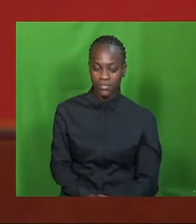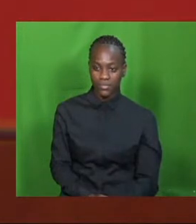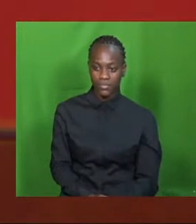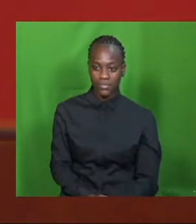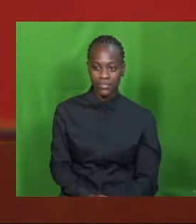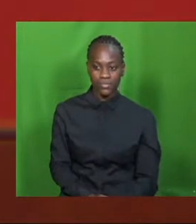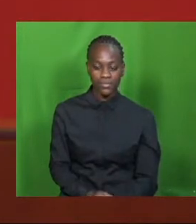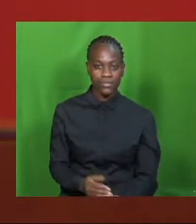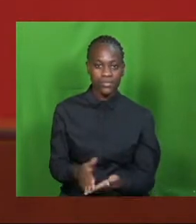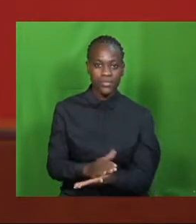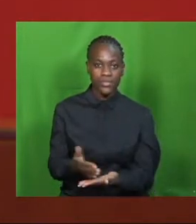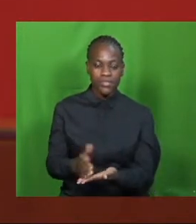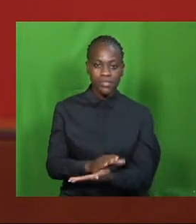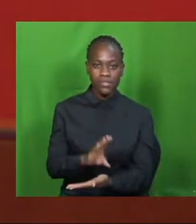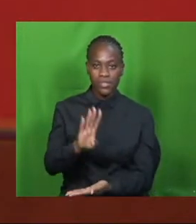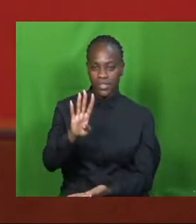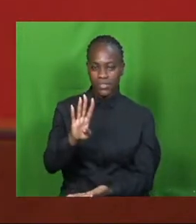Page 4.